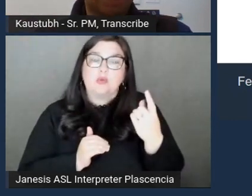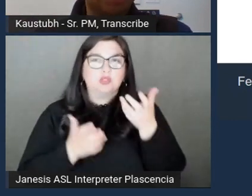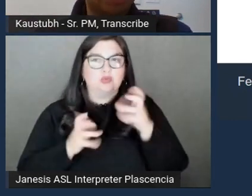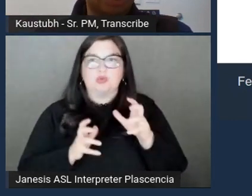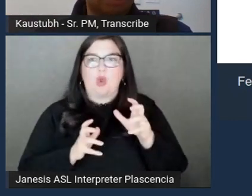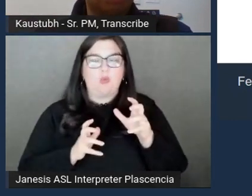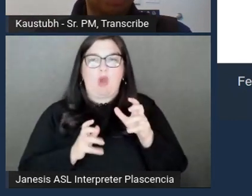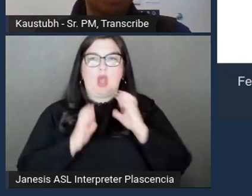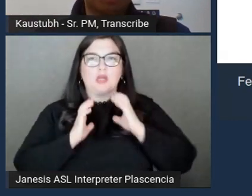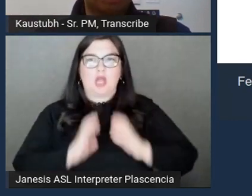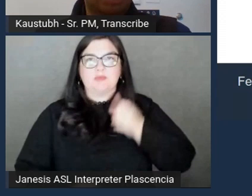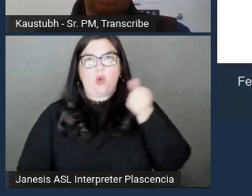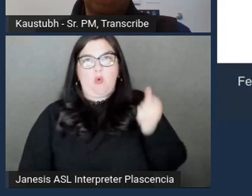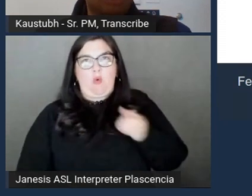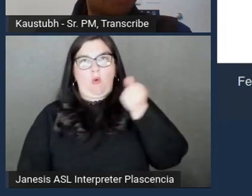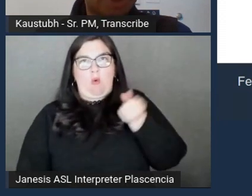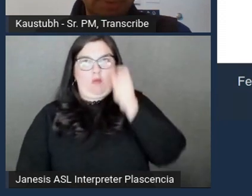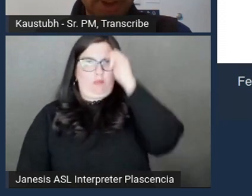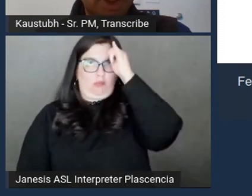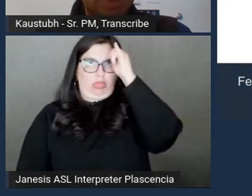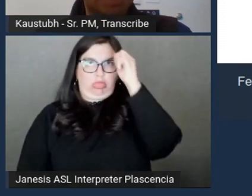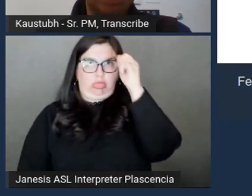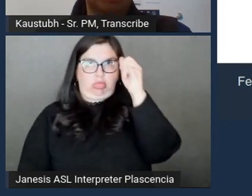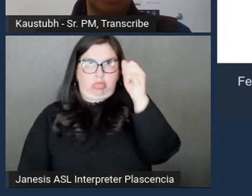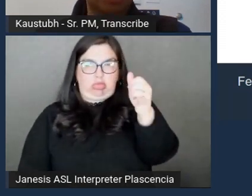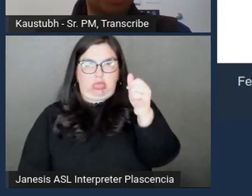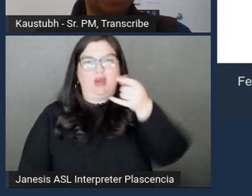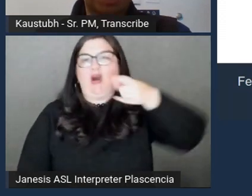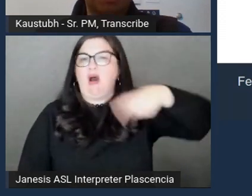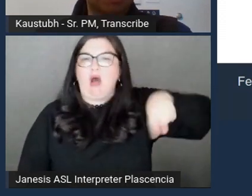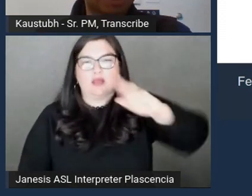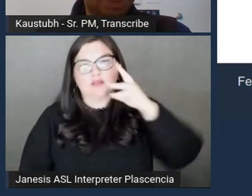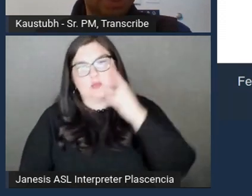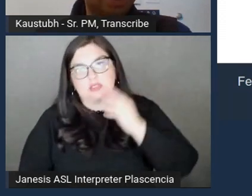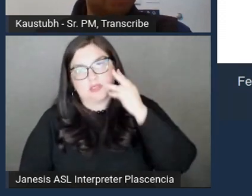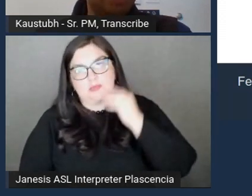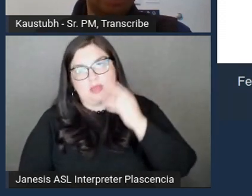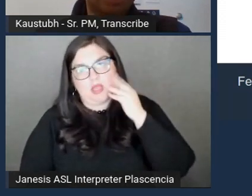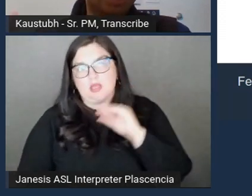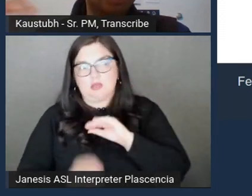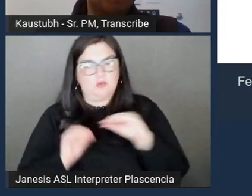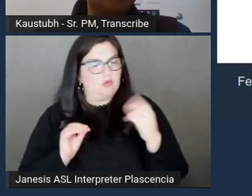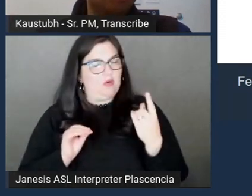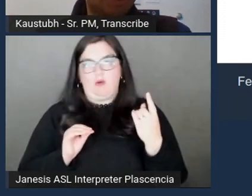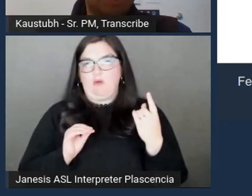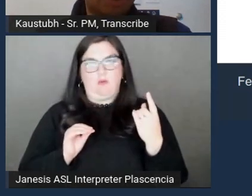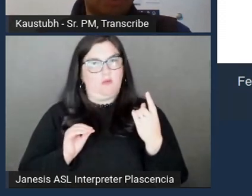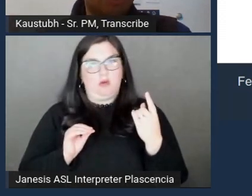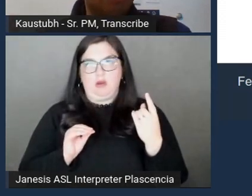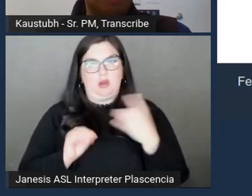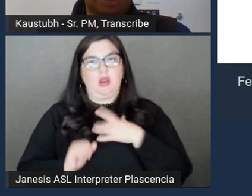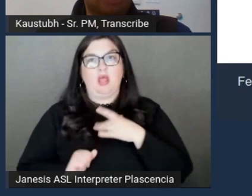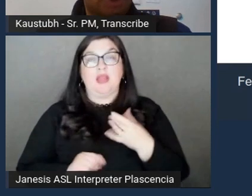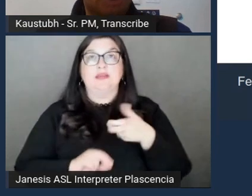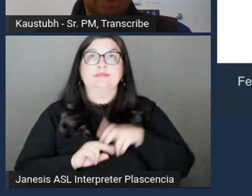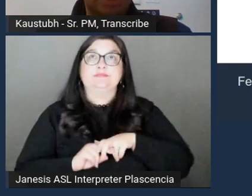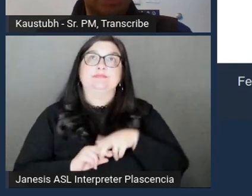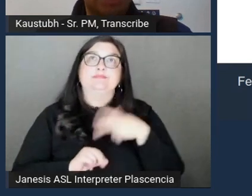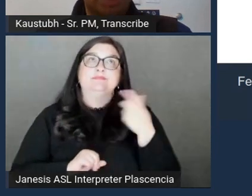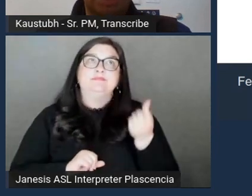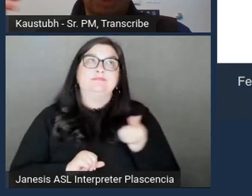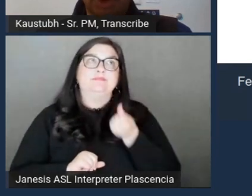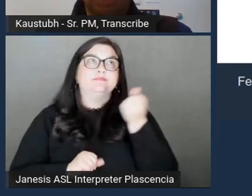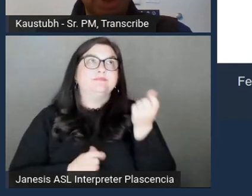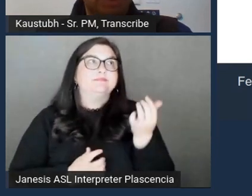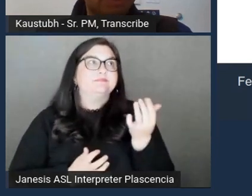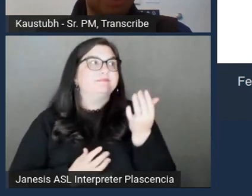long periods of time. I mean, all of us have been on customer service calls. None of us like it when you've been put on hold for like long periods of